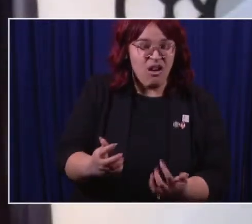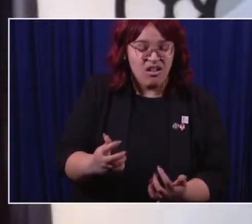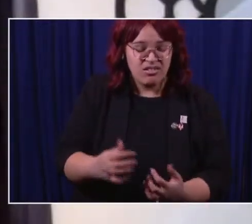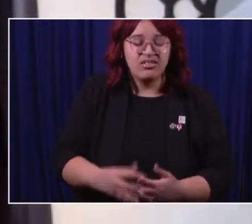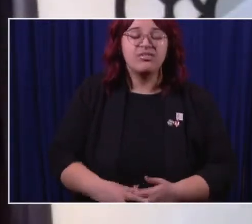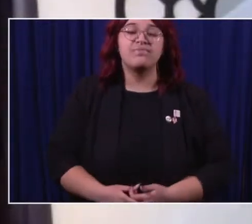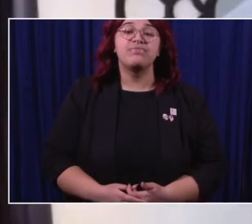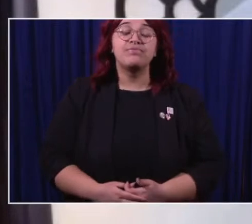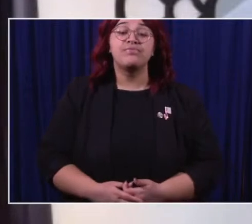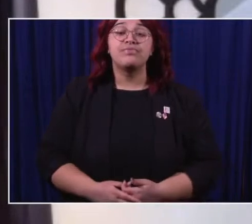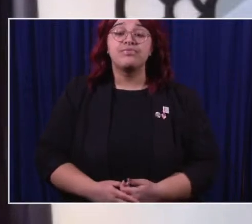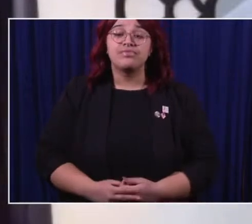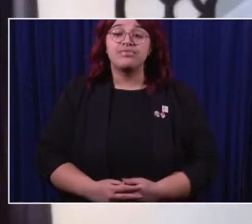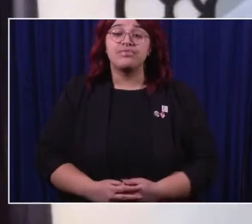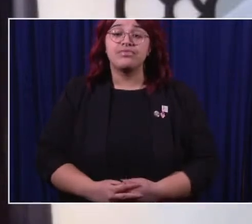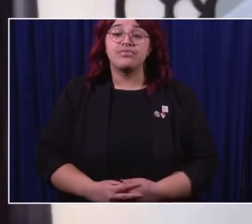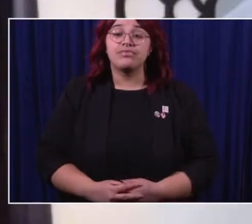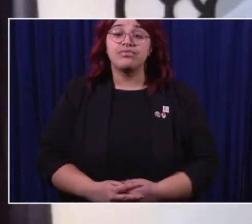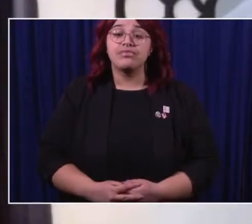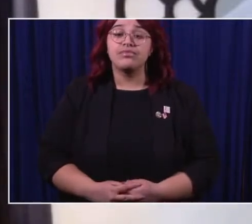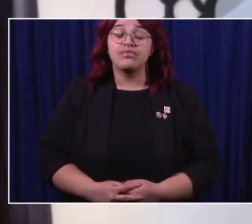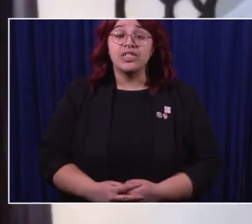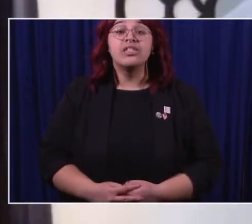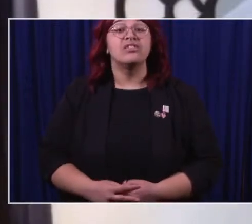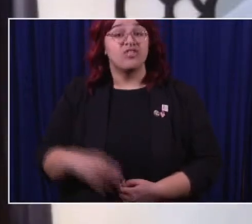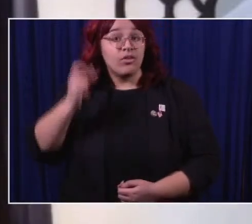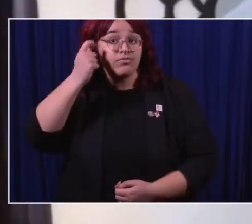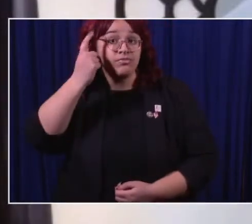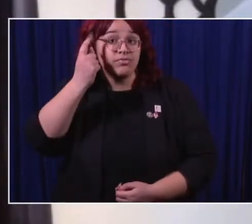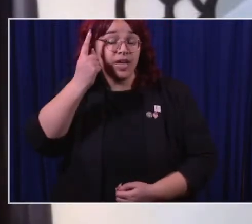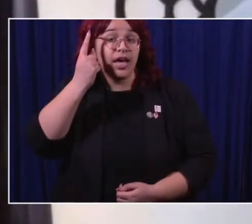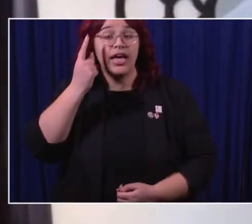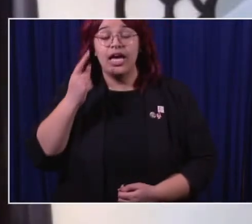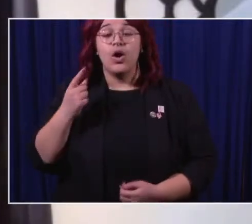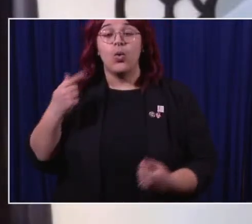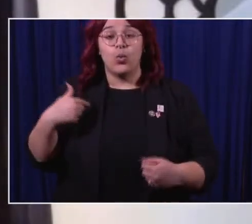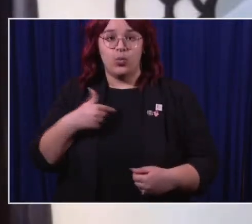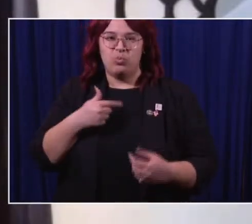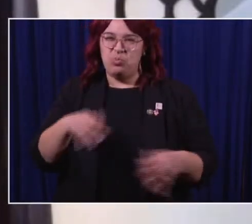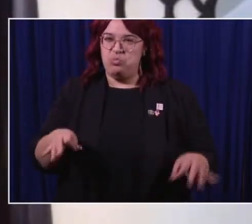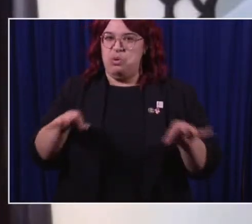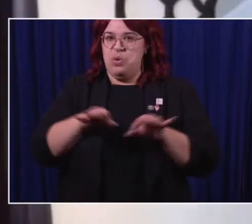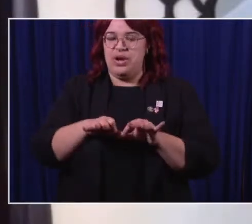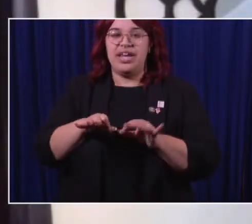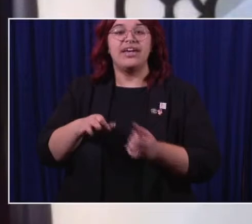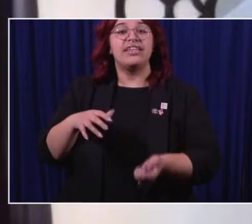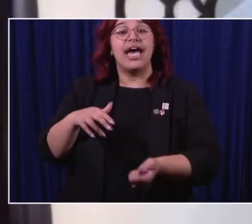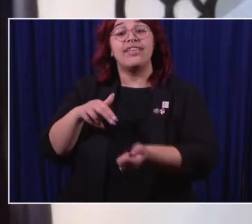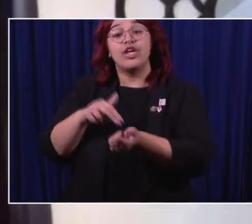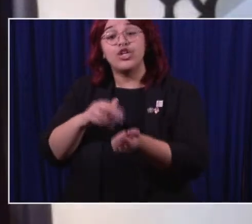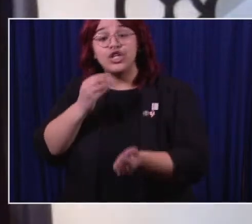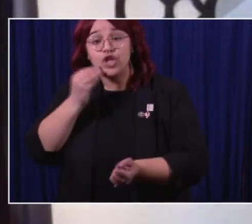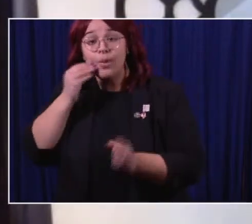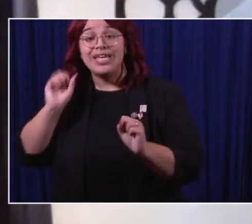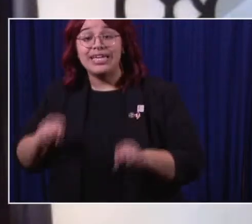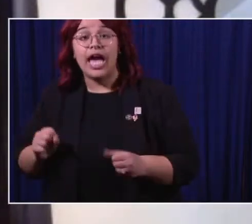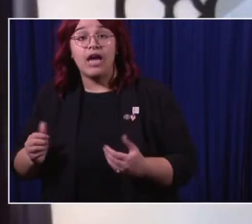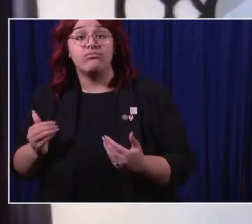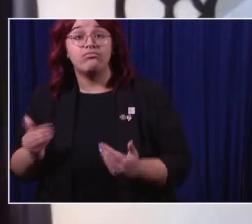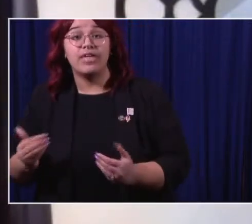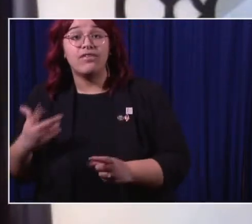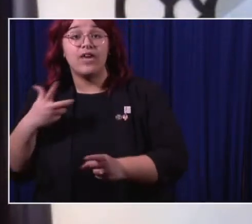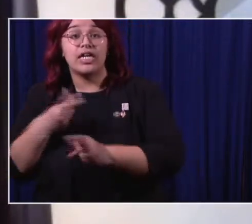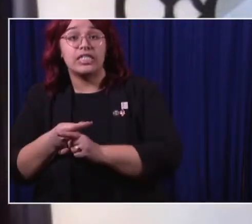the vaccines going, not only in the nursing homes, but in the community. So working together, staying safe together, using all the tools